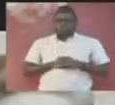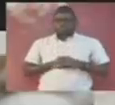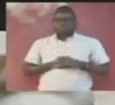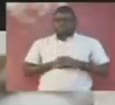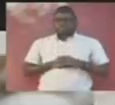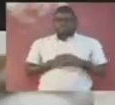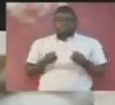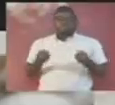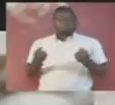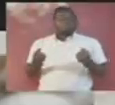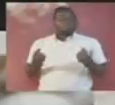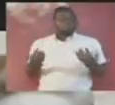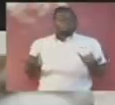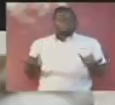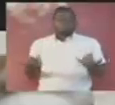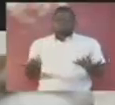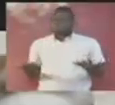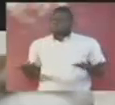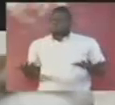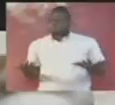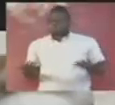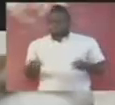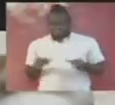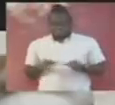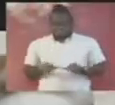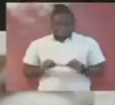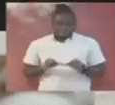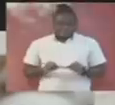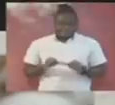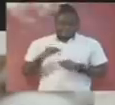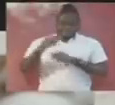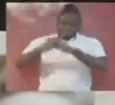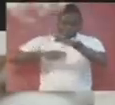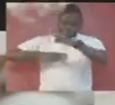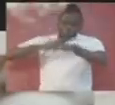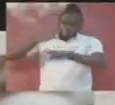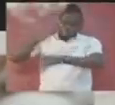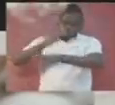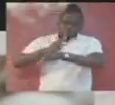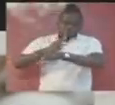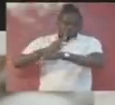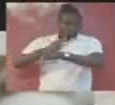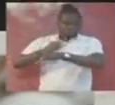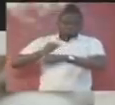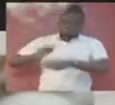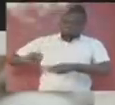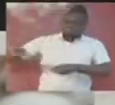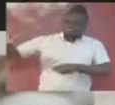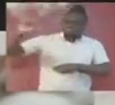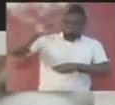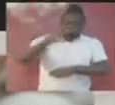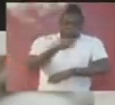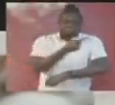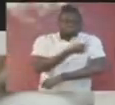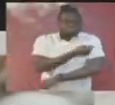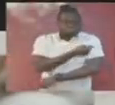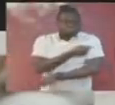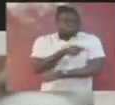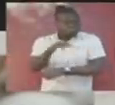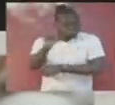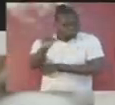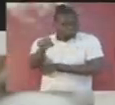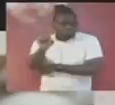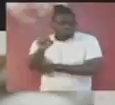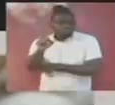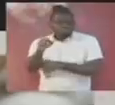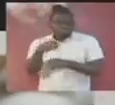worldwide vaccination campaign. And this is especially true to minimize the emergence of